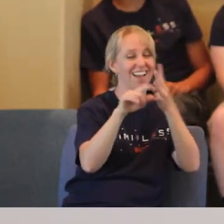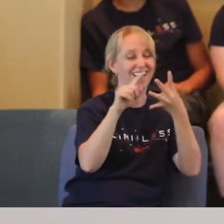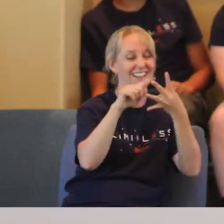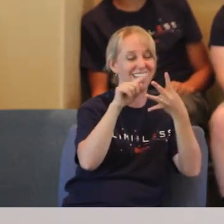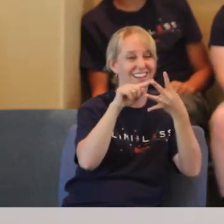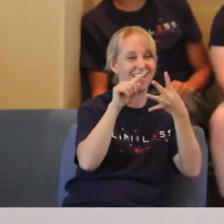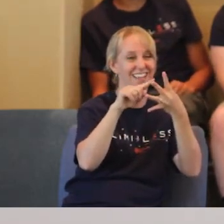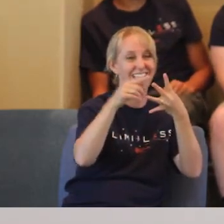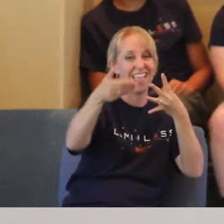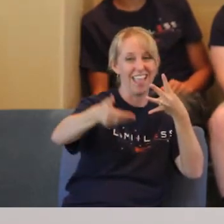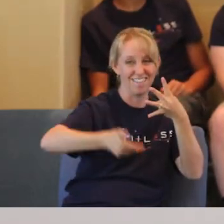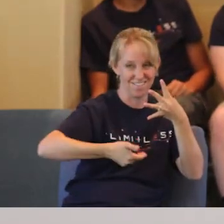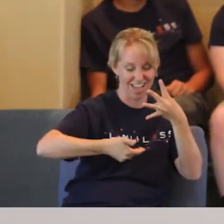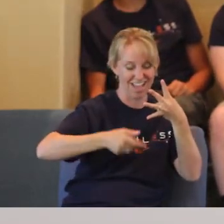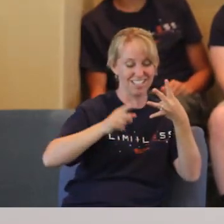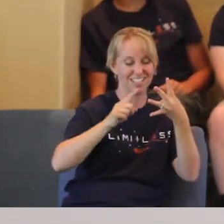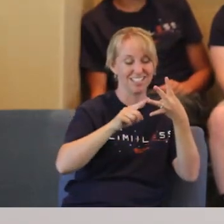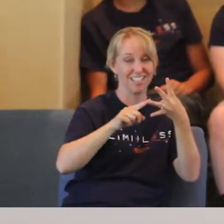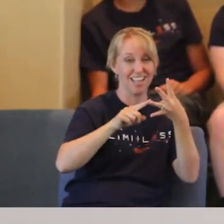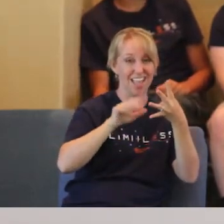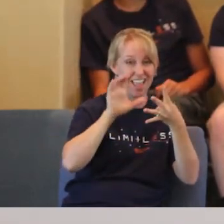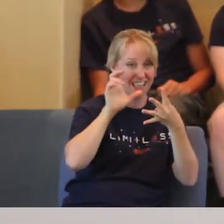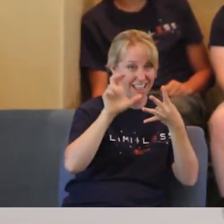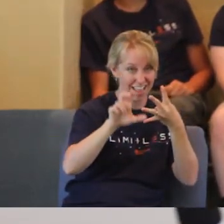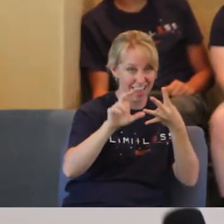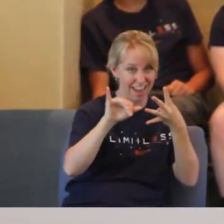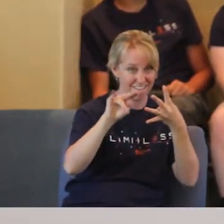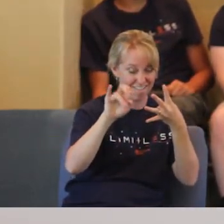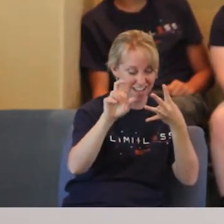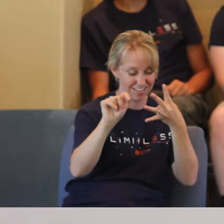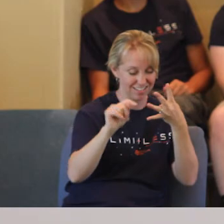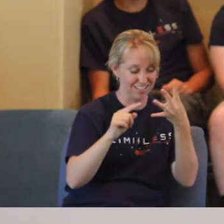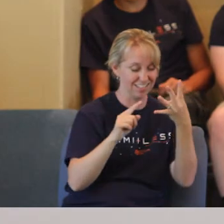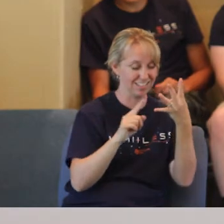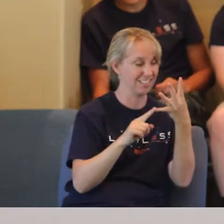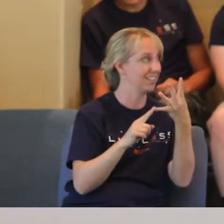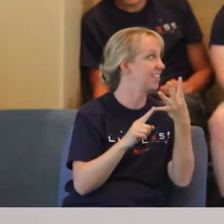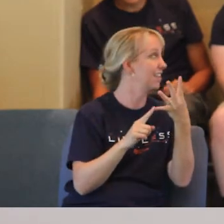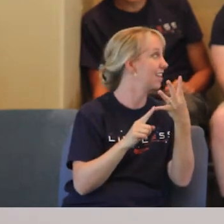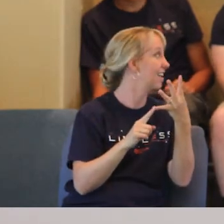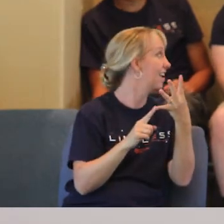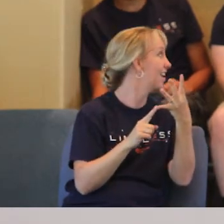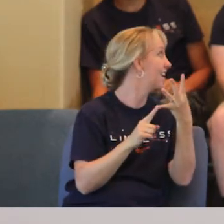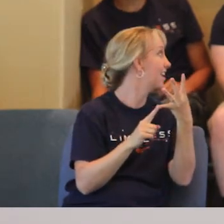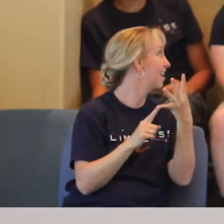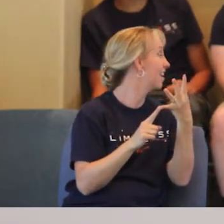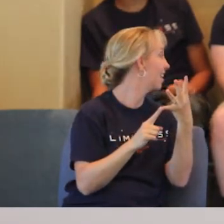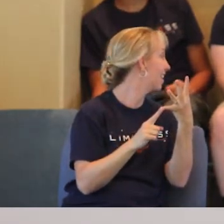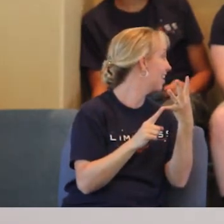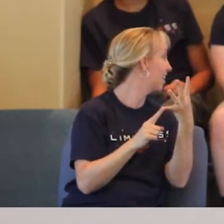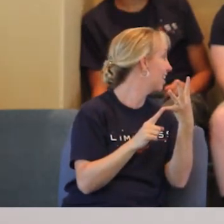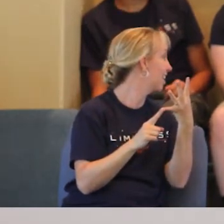Invest. Invest. Invest. Next one. Invite.